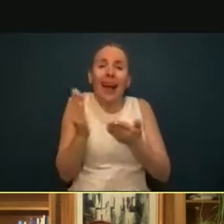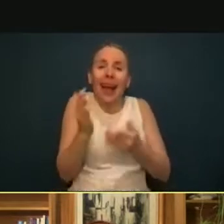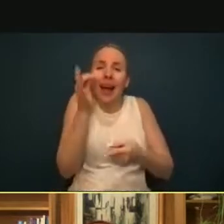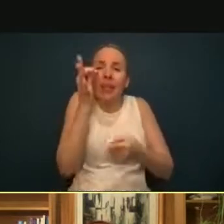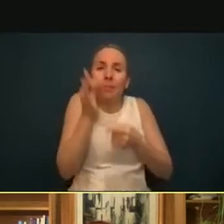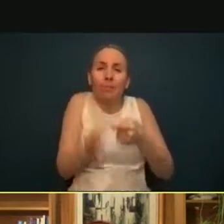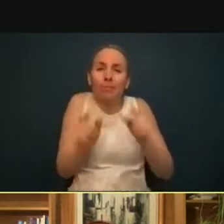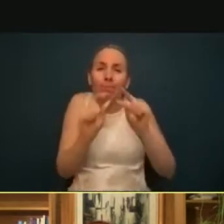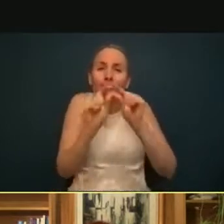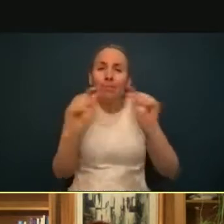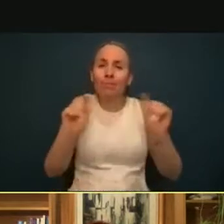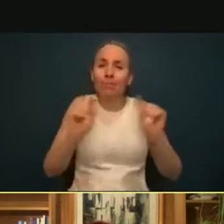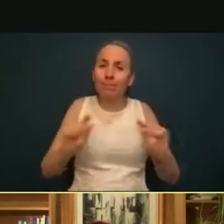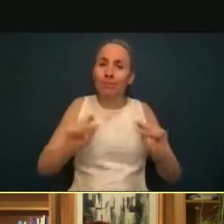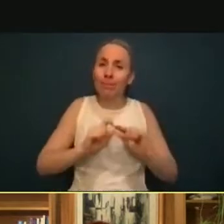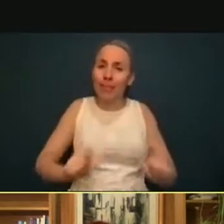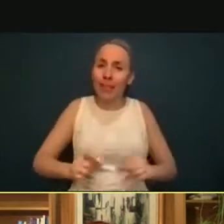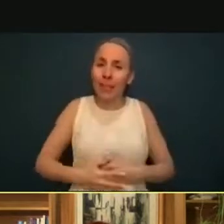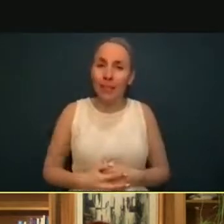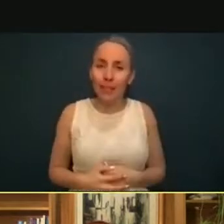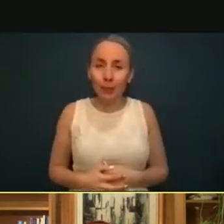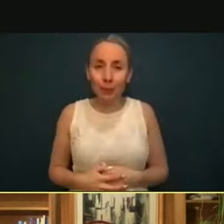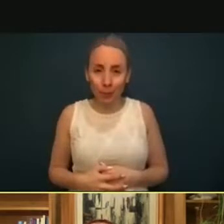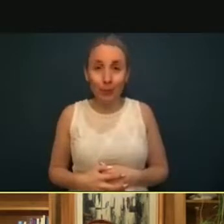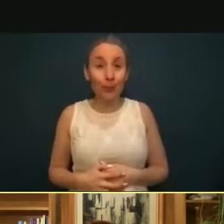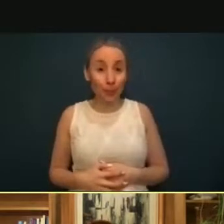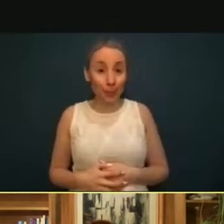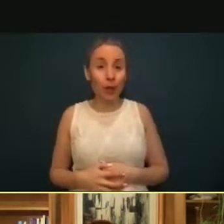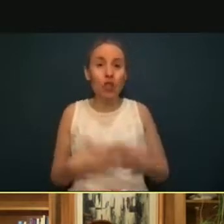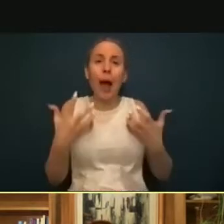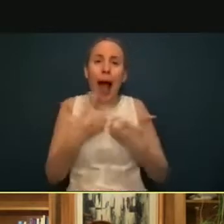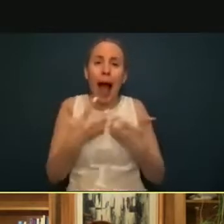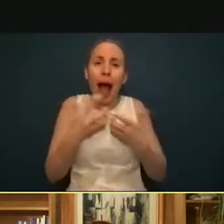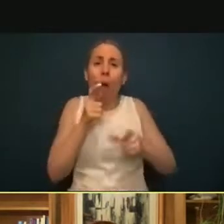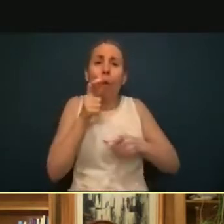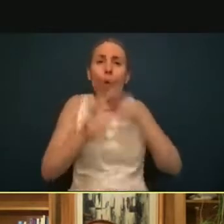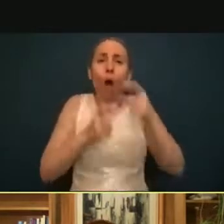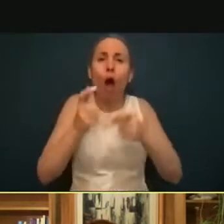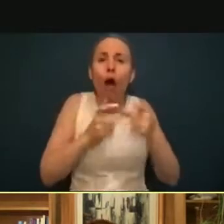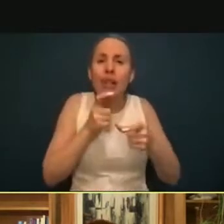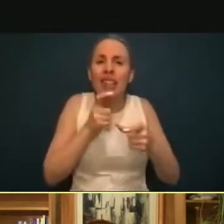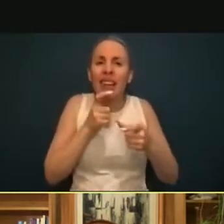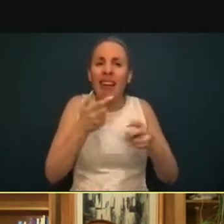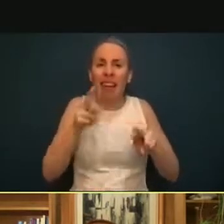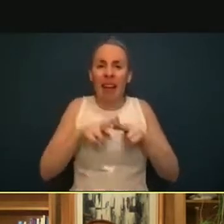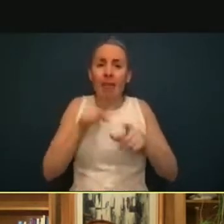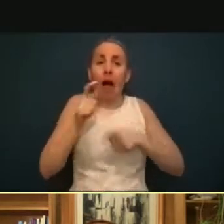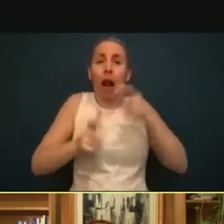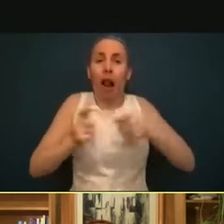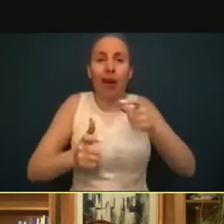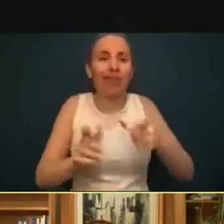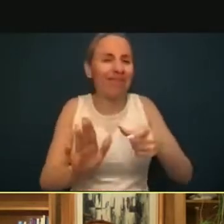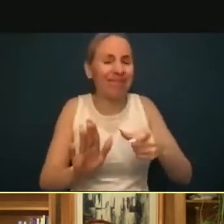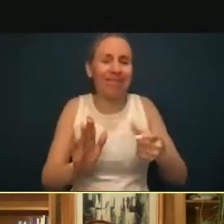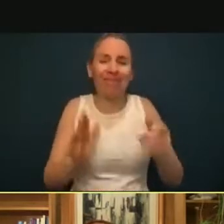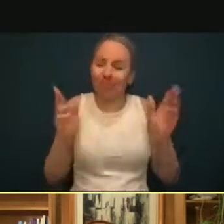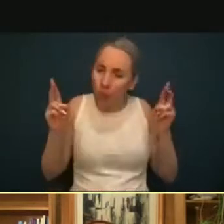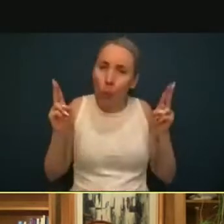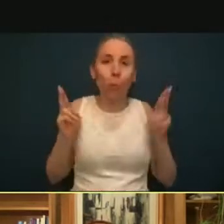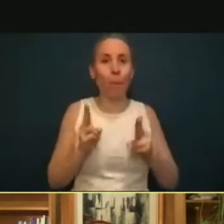and that the information and the way that you're articulating things is just really clear and